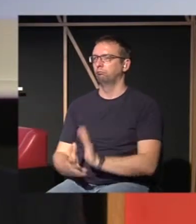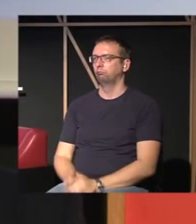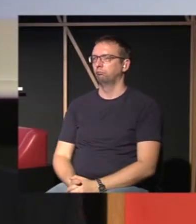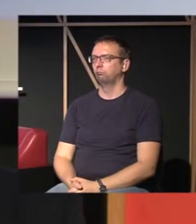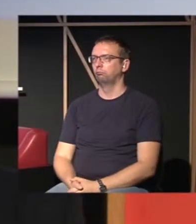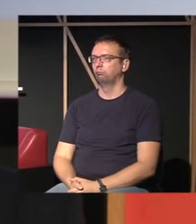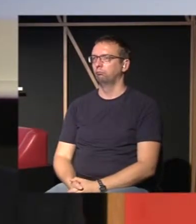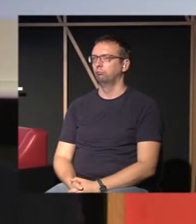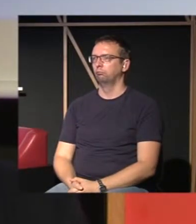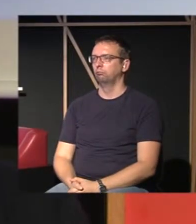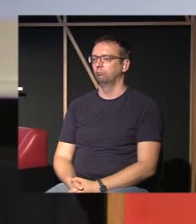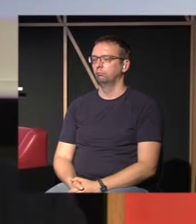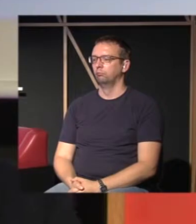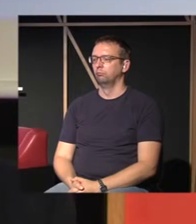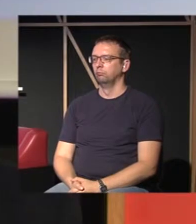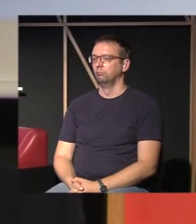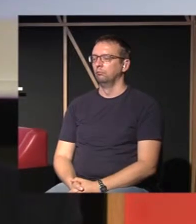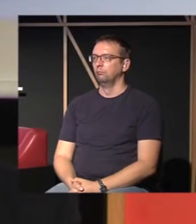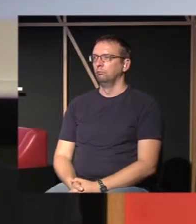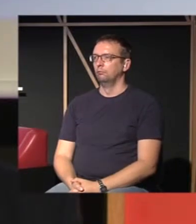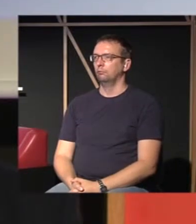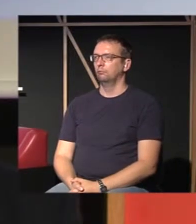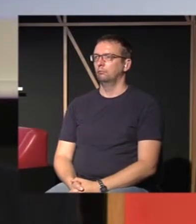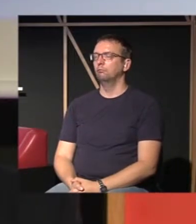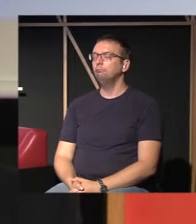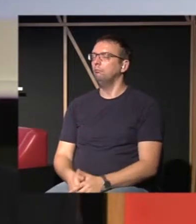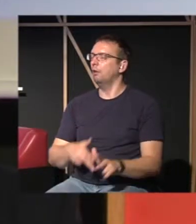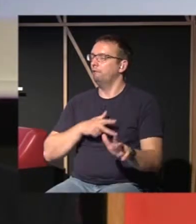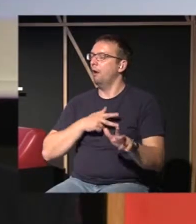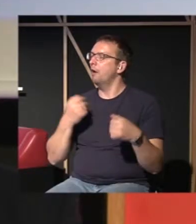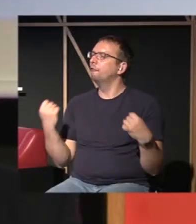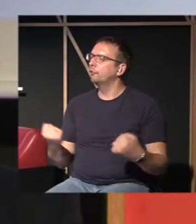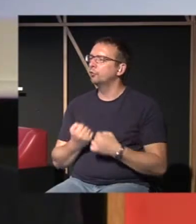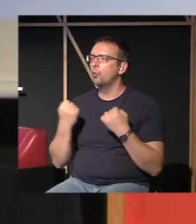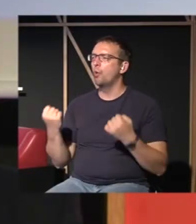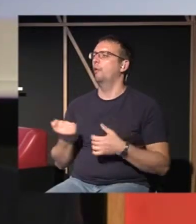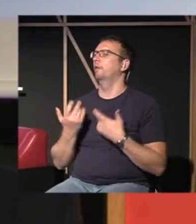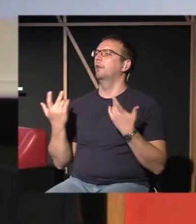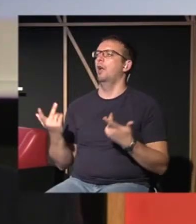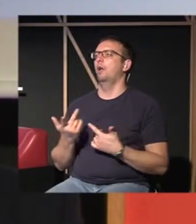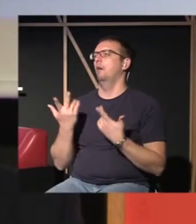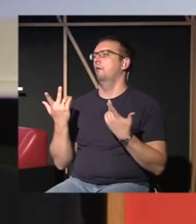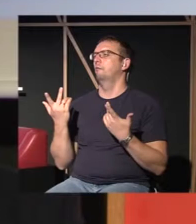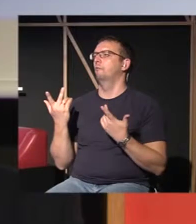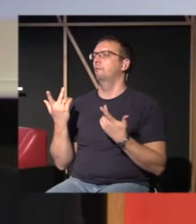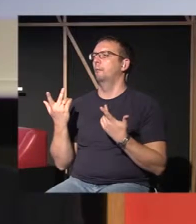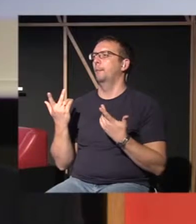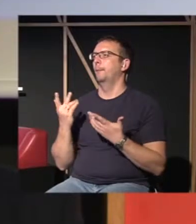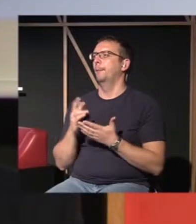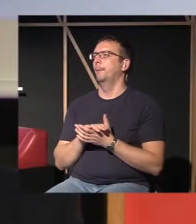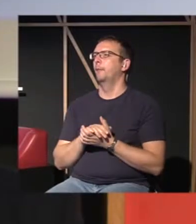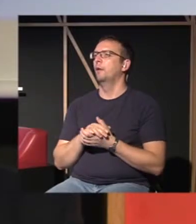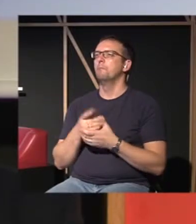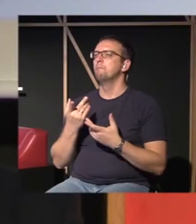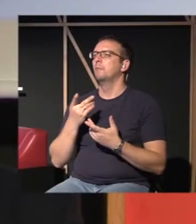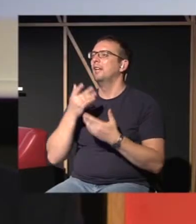to find out, then they won't come. And it's all about getting people to the football and making it more inclusive.